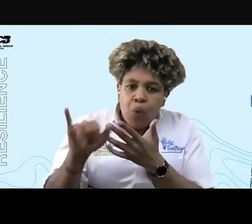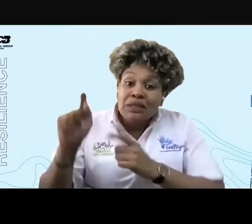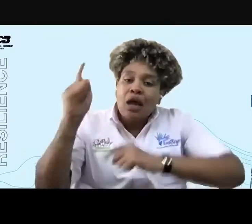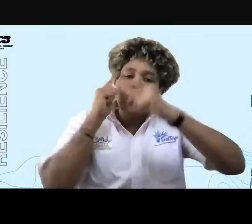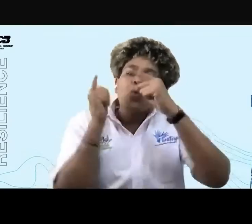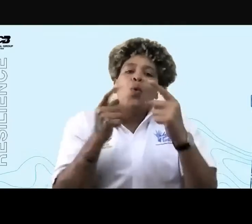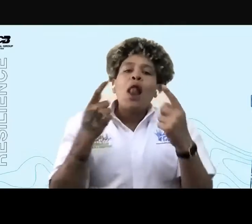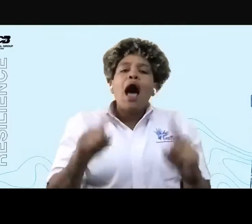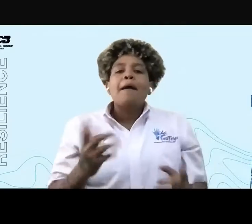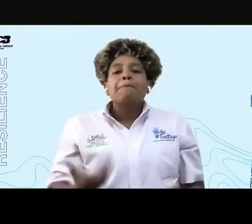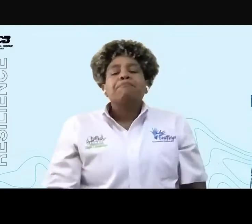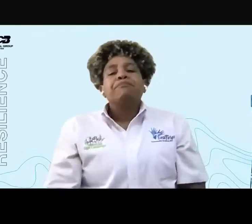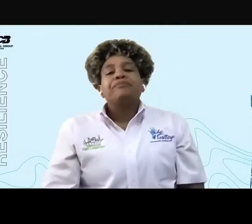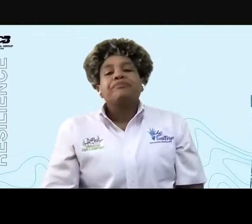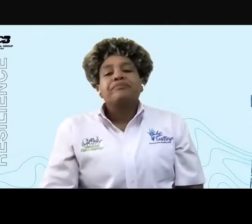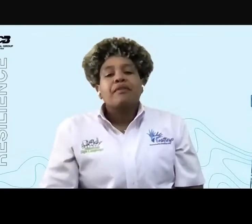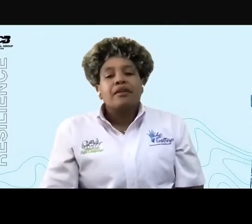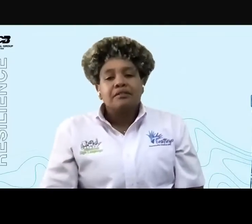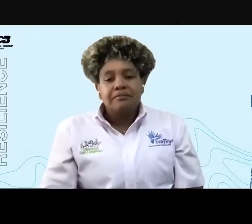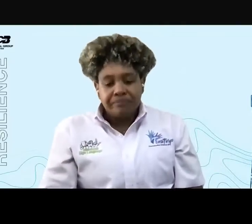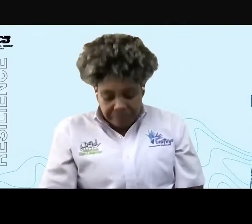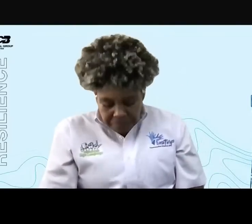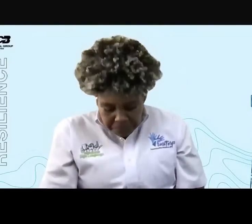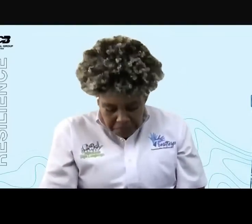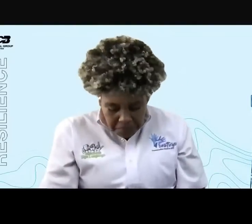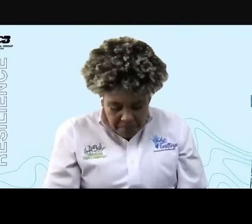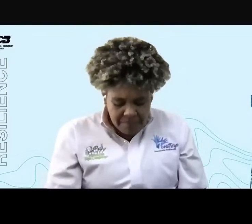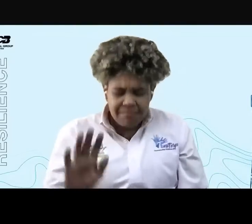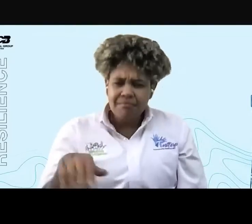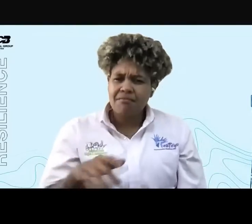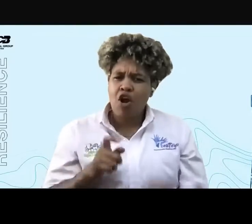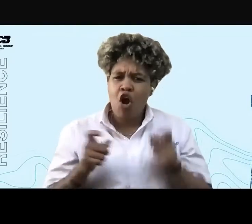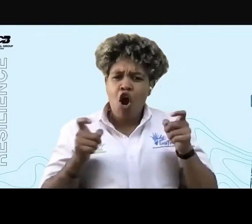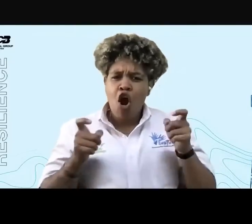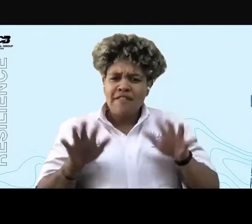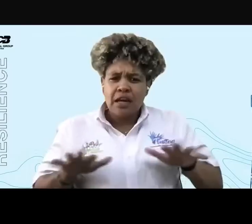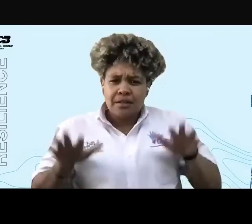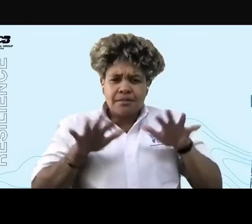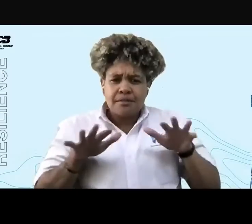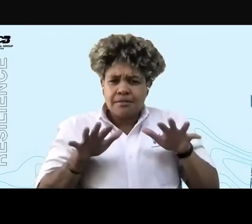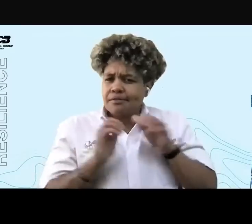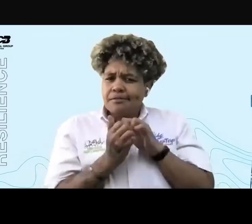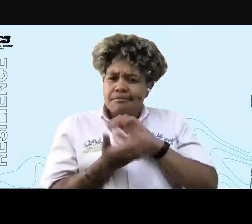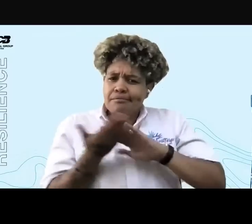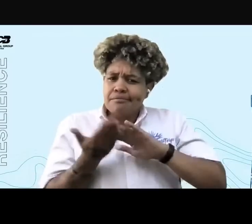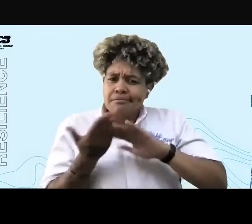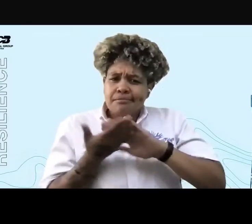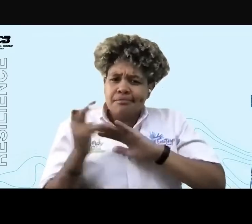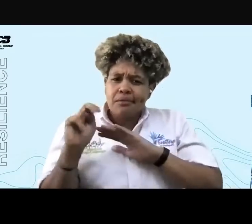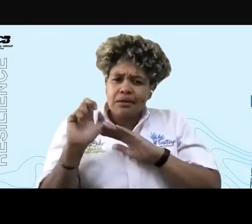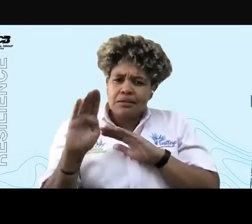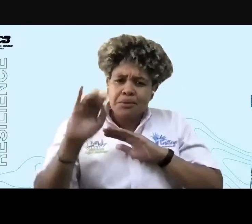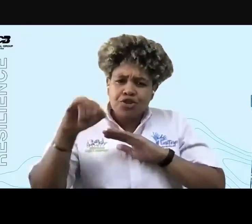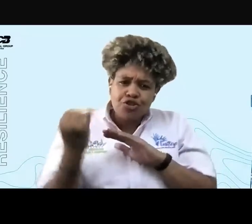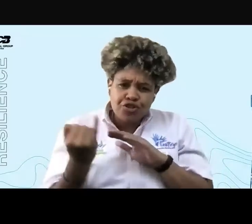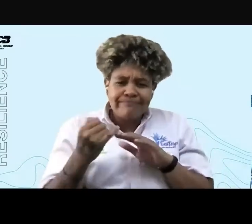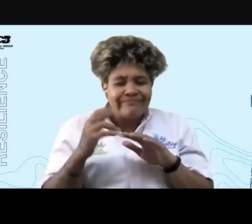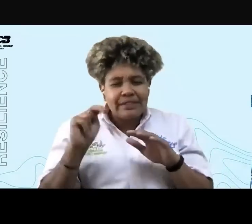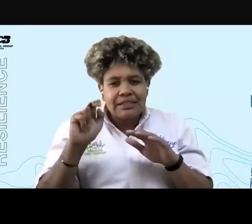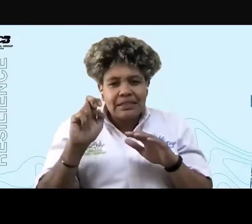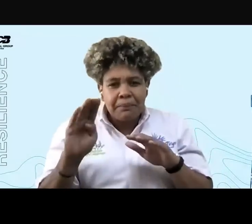going. So, in terms of governance, over the last year, we added